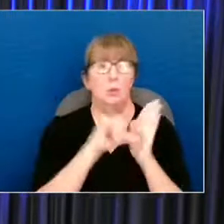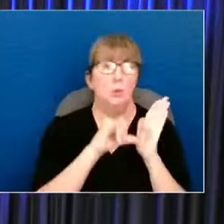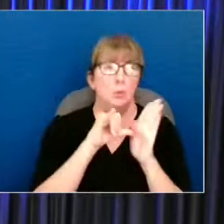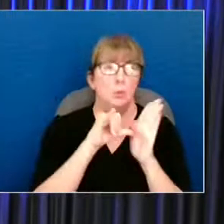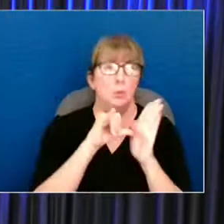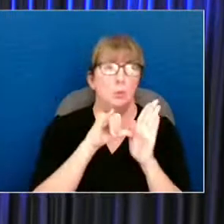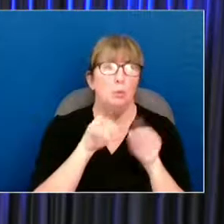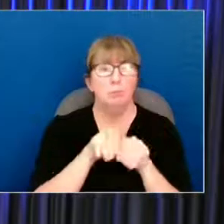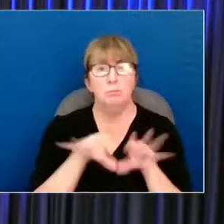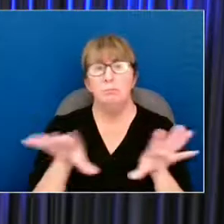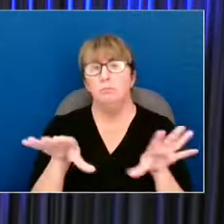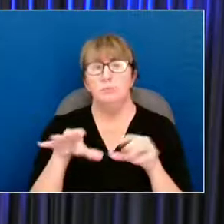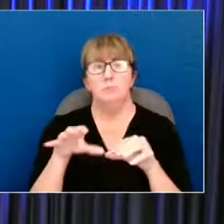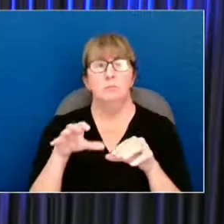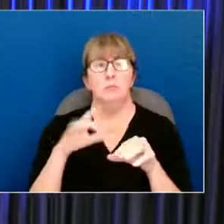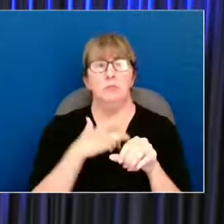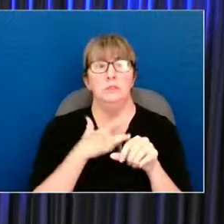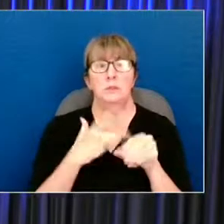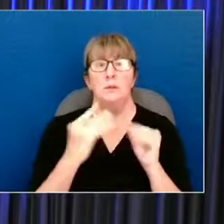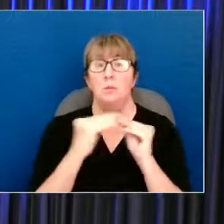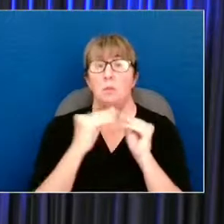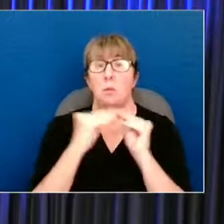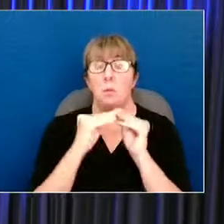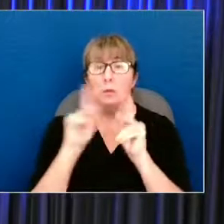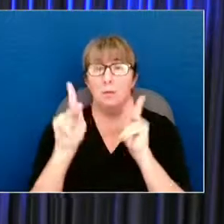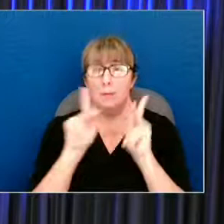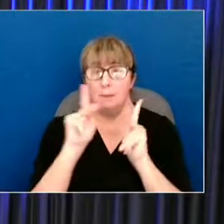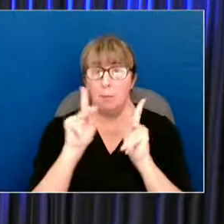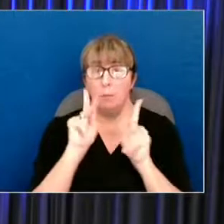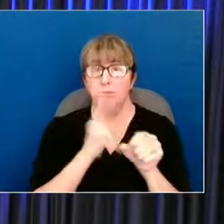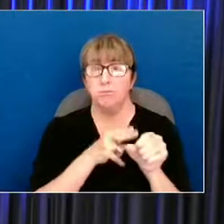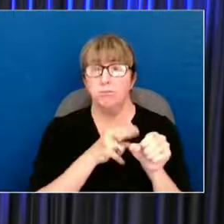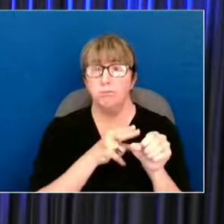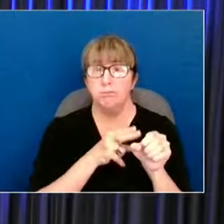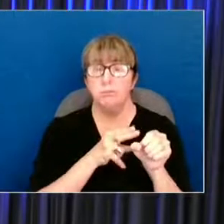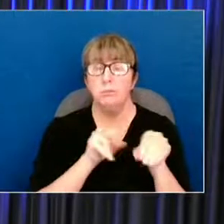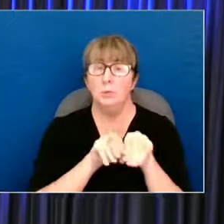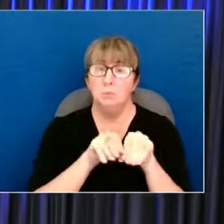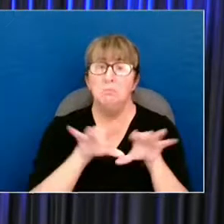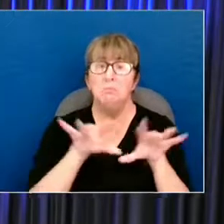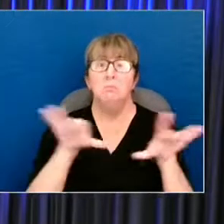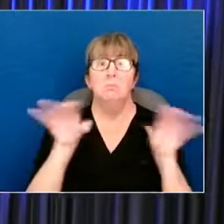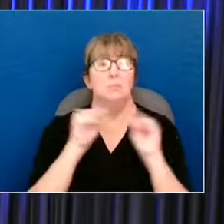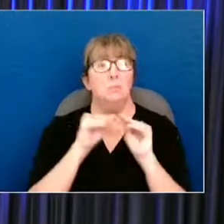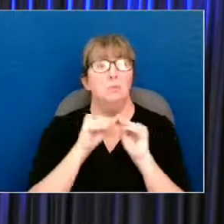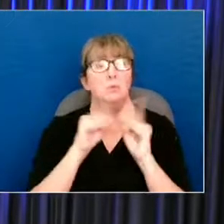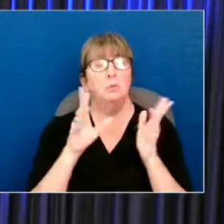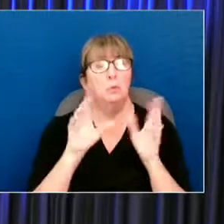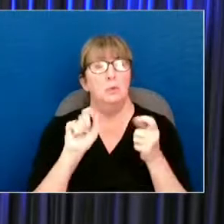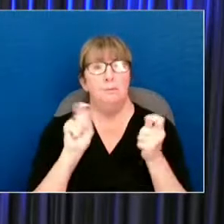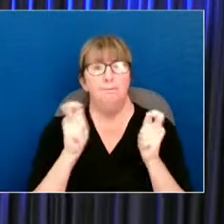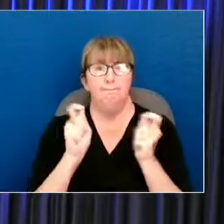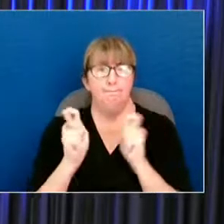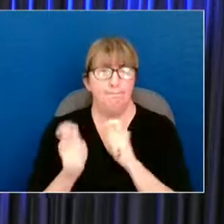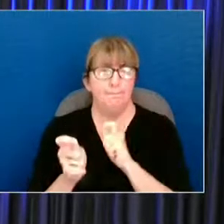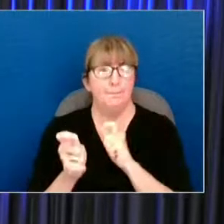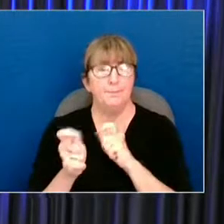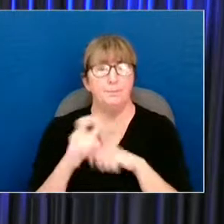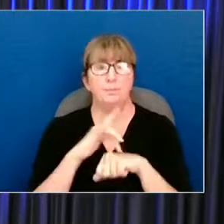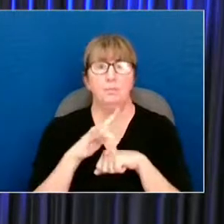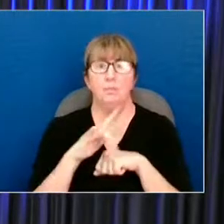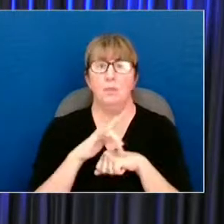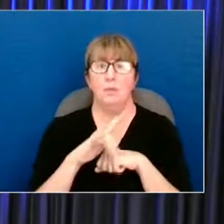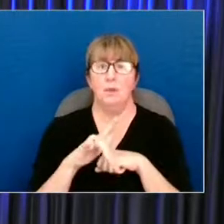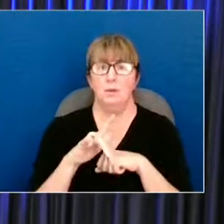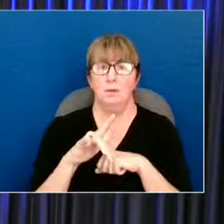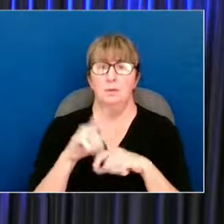social network sites, then we can reconfigure those available H signals to go to different